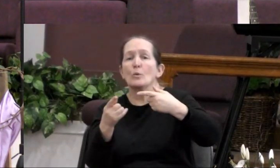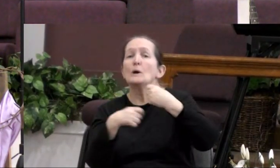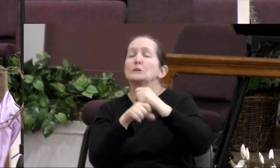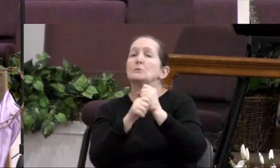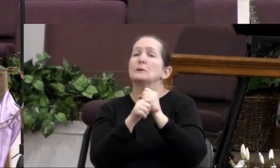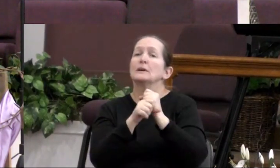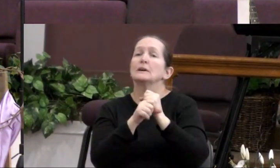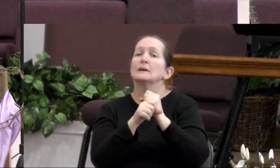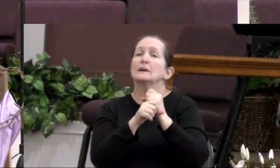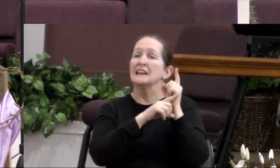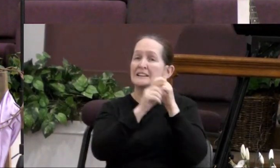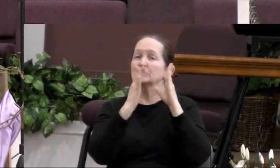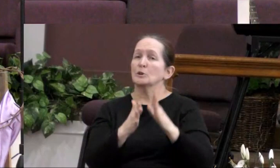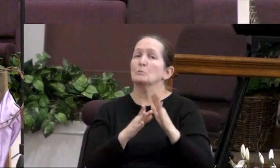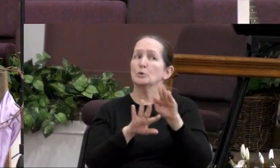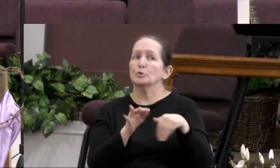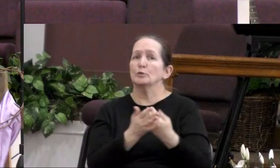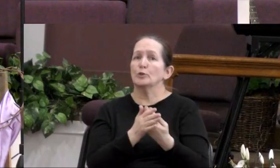nations.